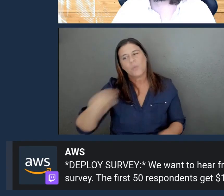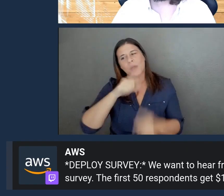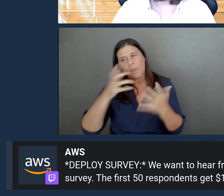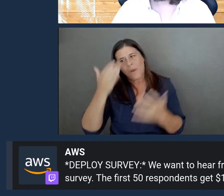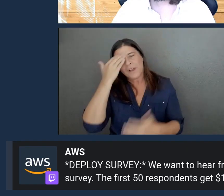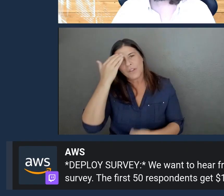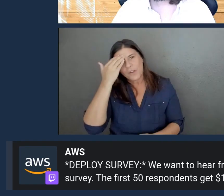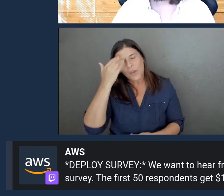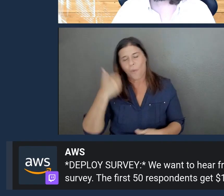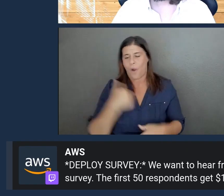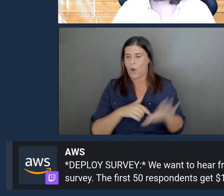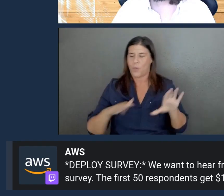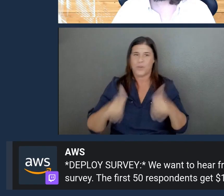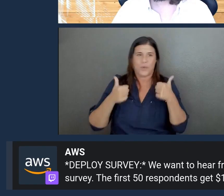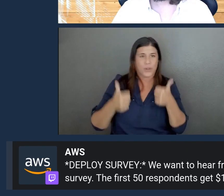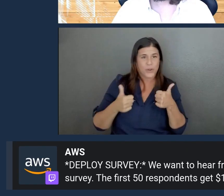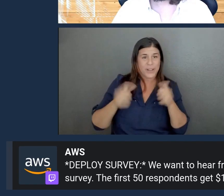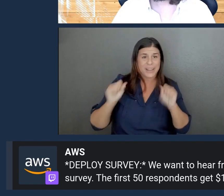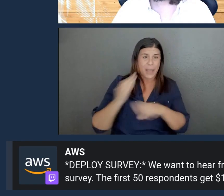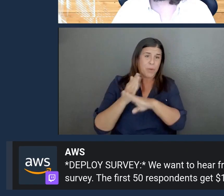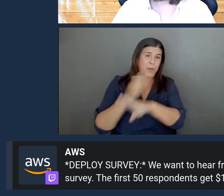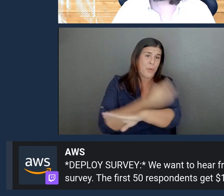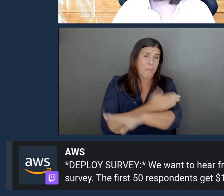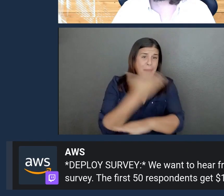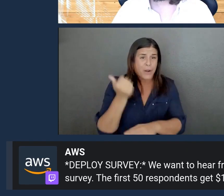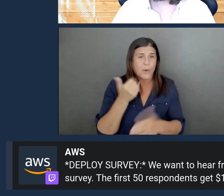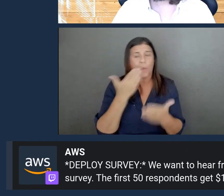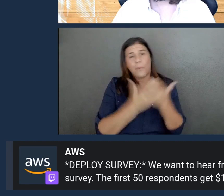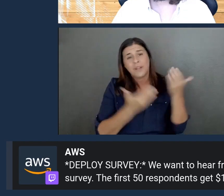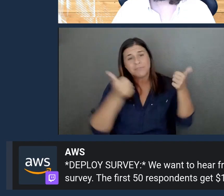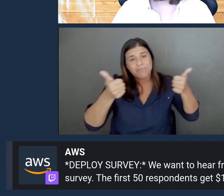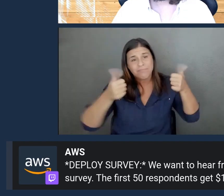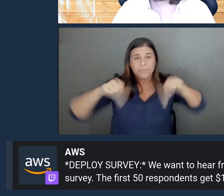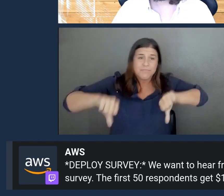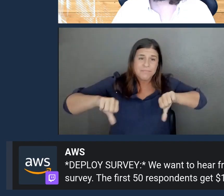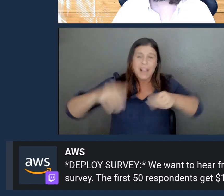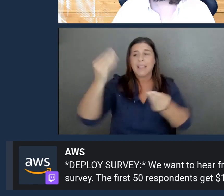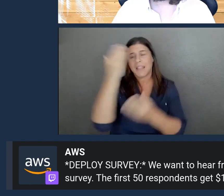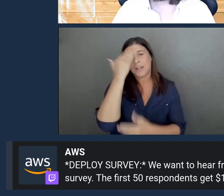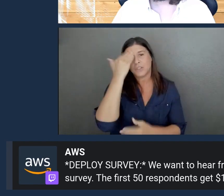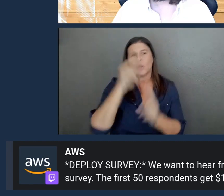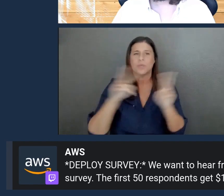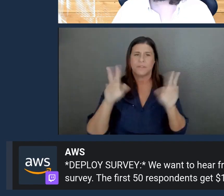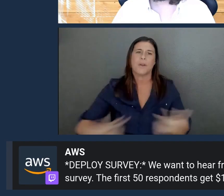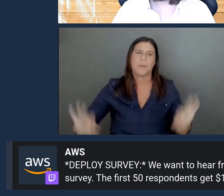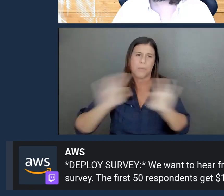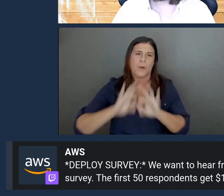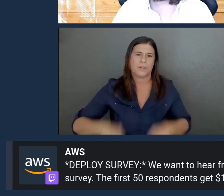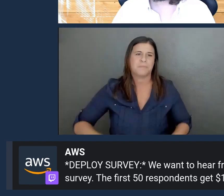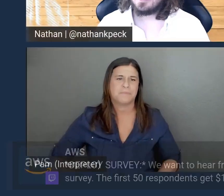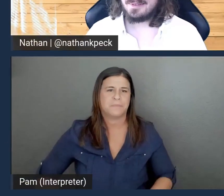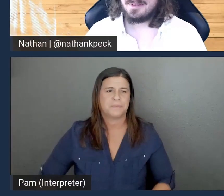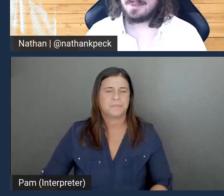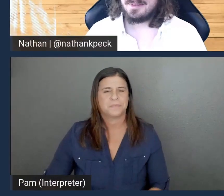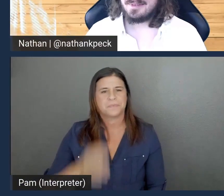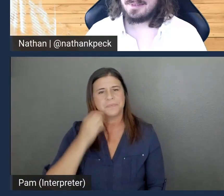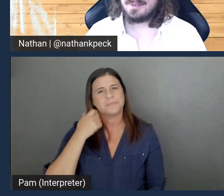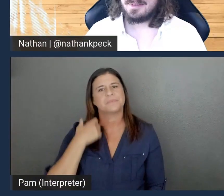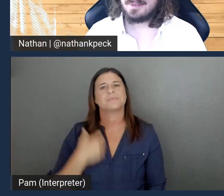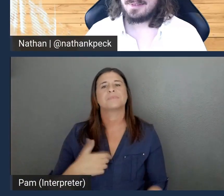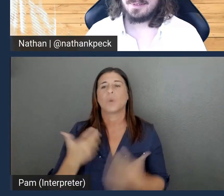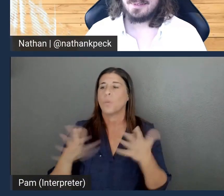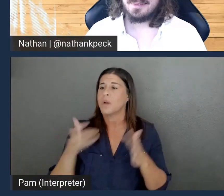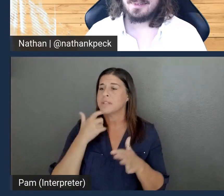are we doing good? Can we do better? What's good? What's bad? Please do let us know. It is very important. With that being